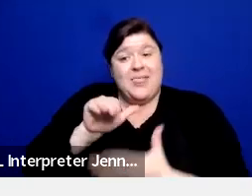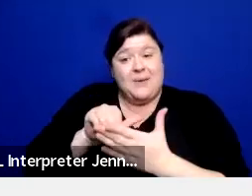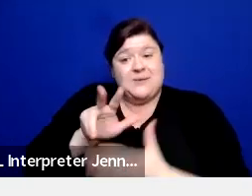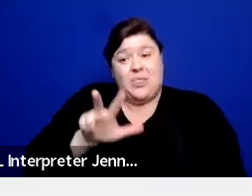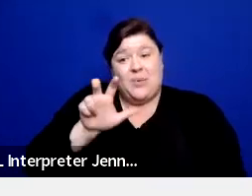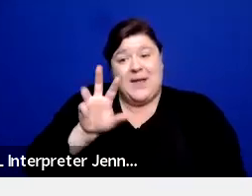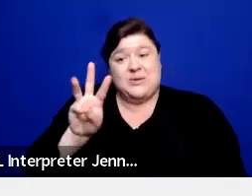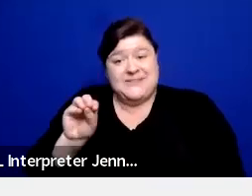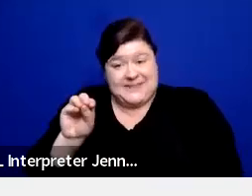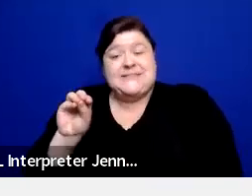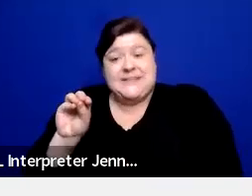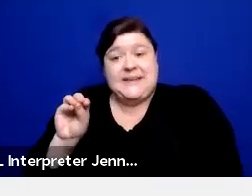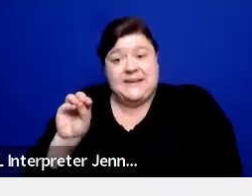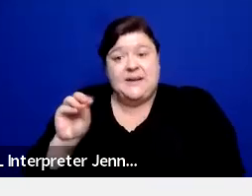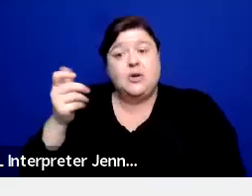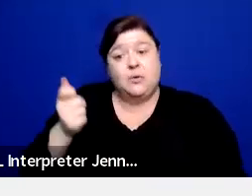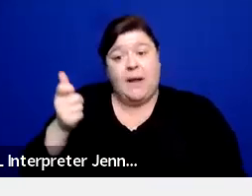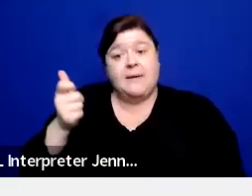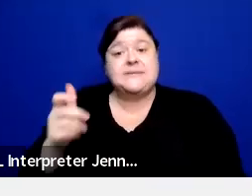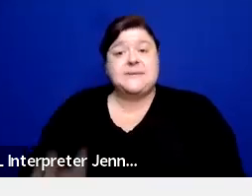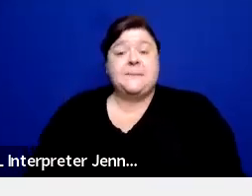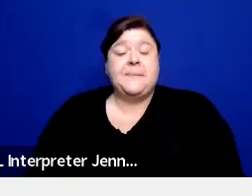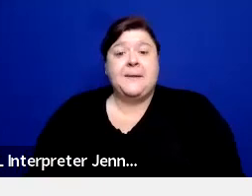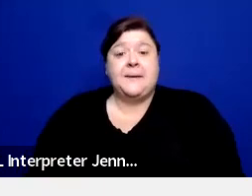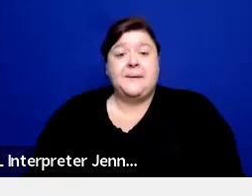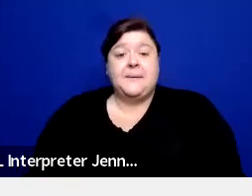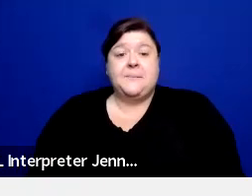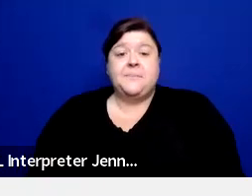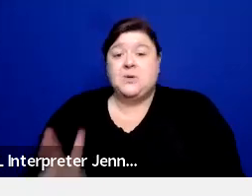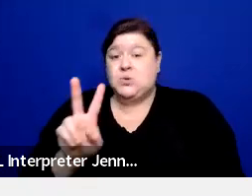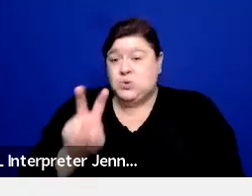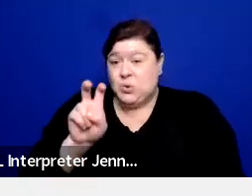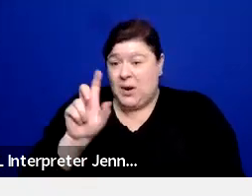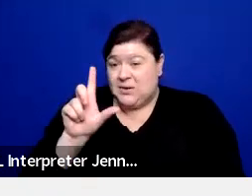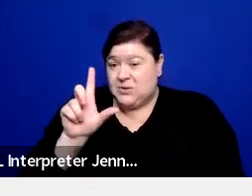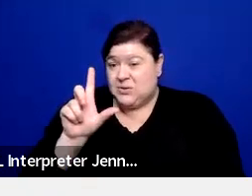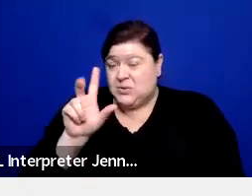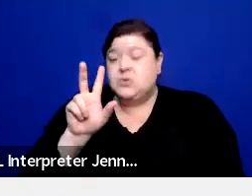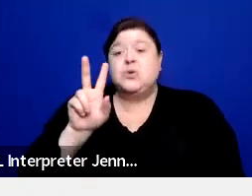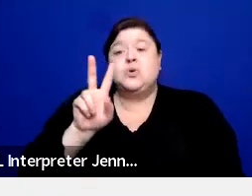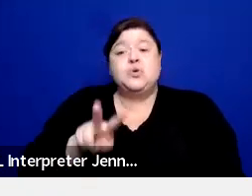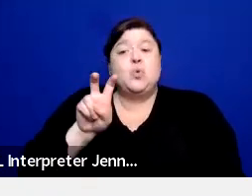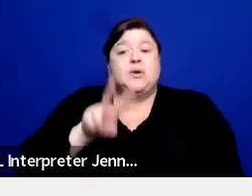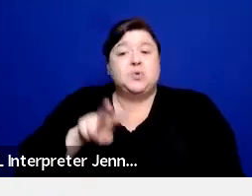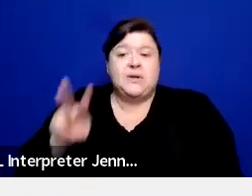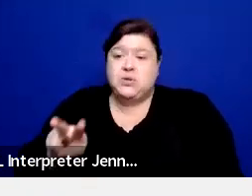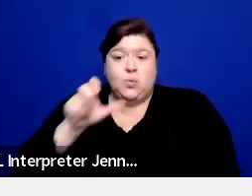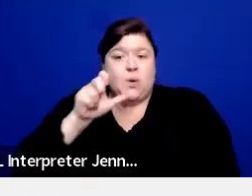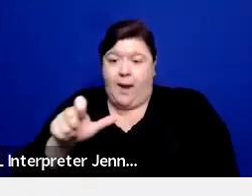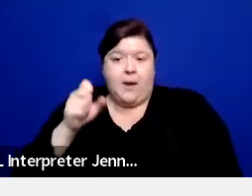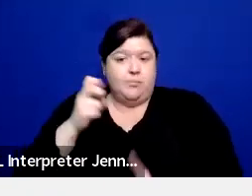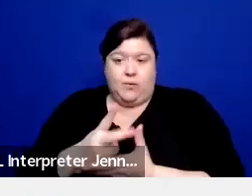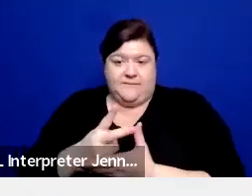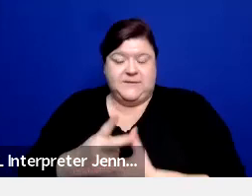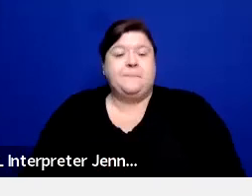3,360 grants, and 222 were not approved. On this graph here,